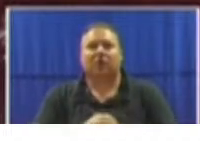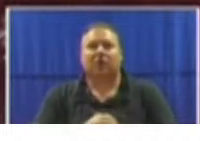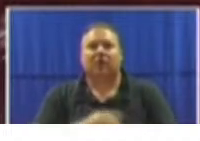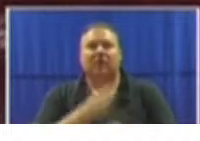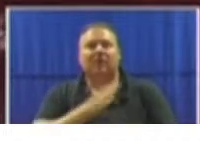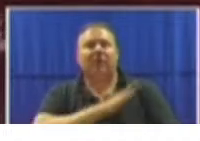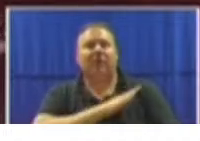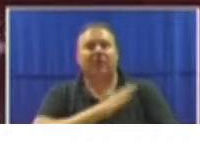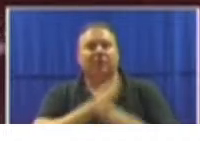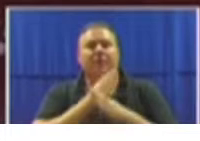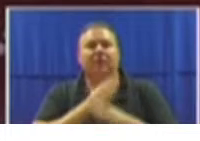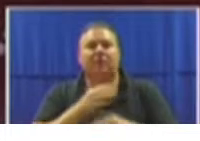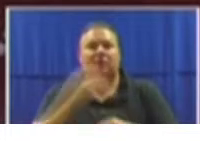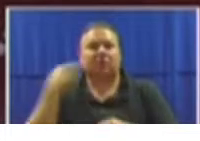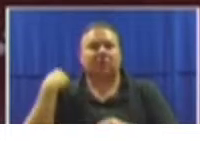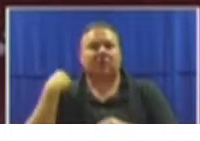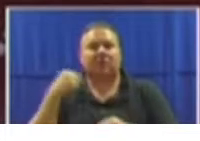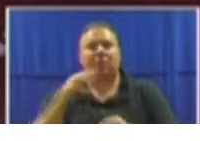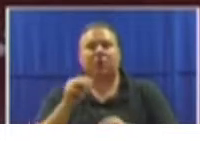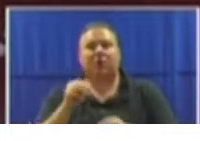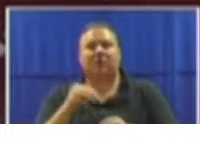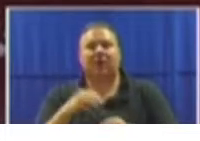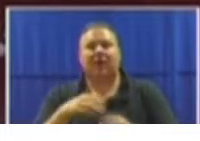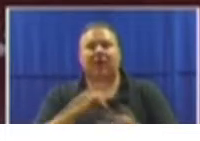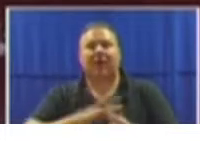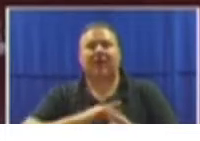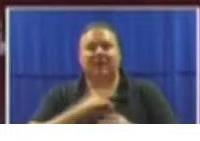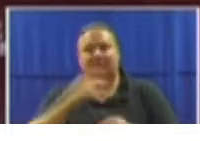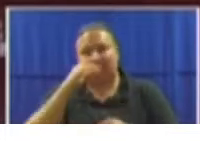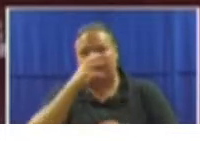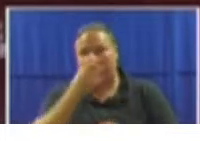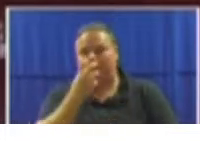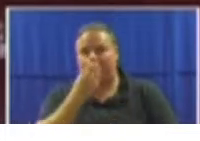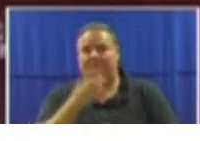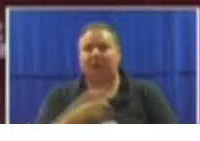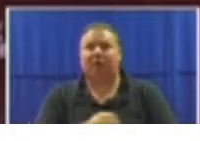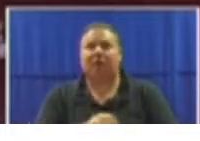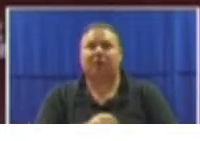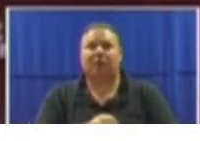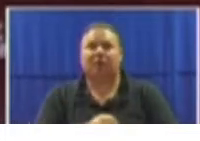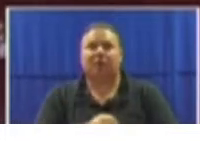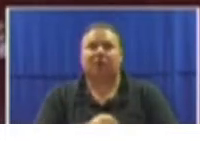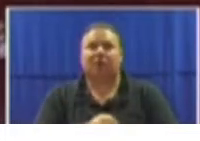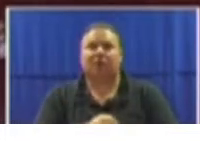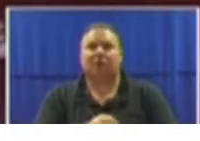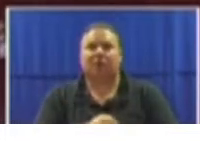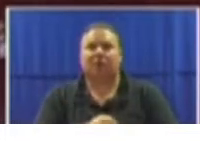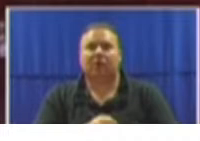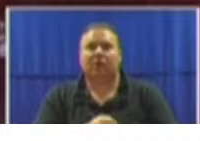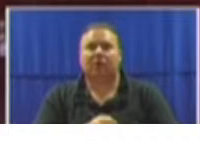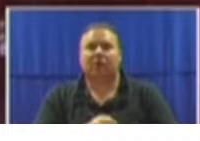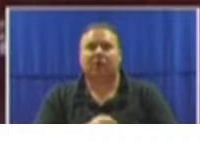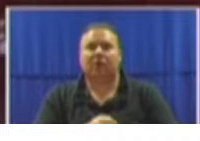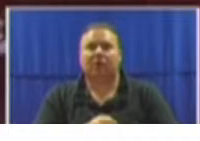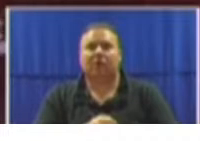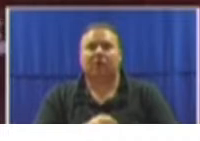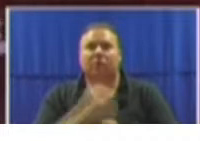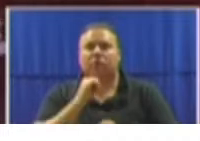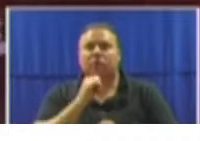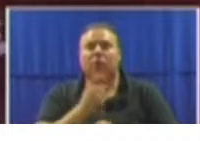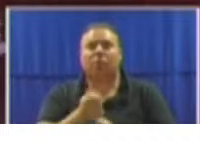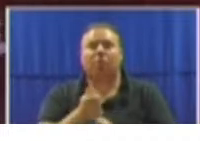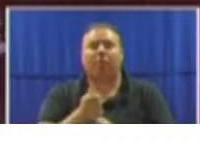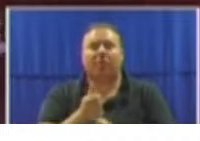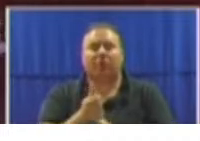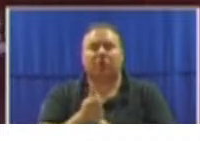is against the innocent pigs on her farm. That's when she isn't busy popping champagne with the invaders of Ukraine at the Russian embassy. Coming in at number